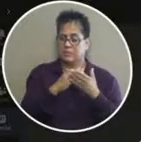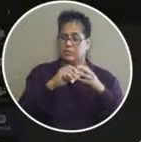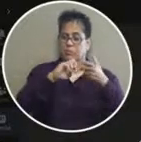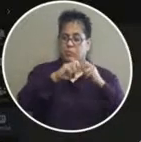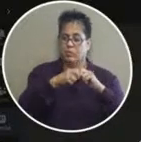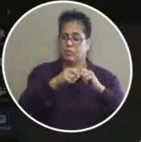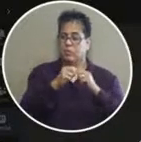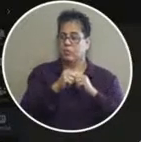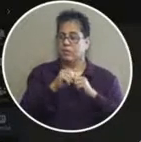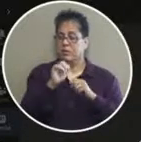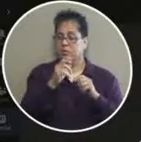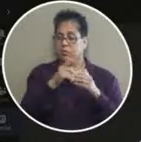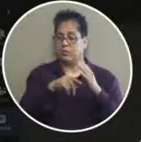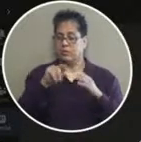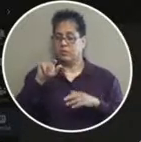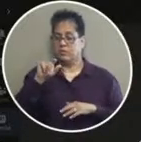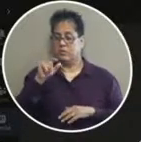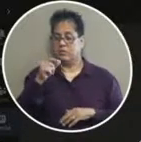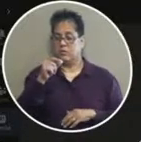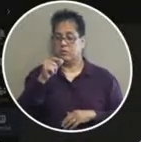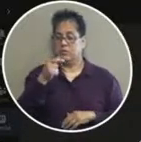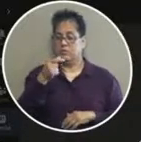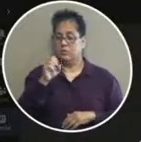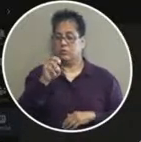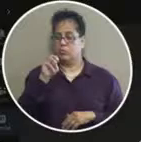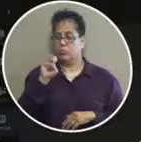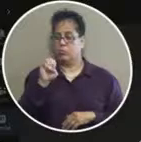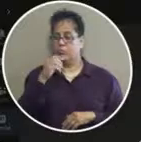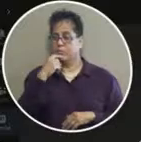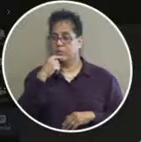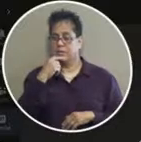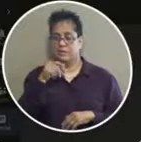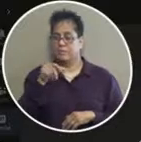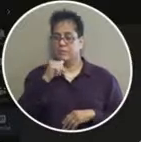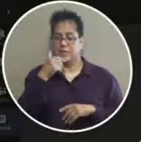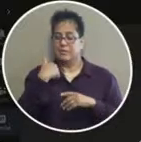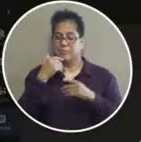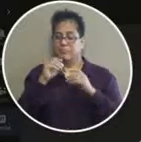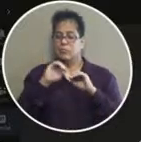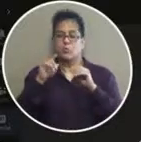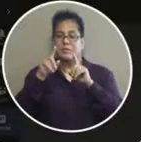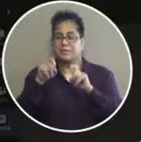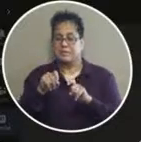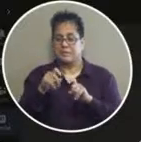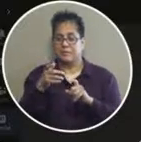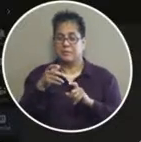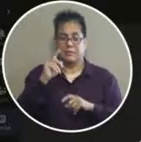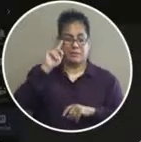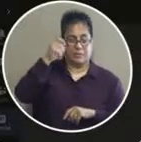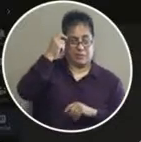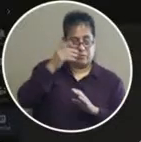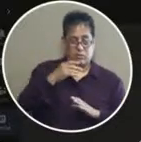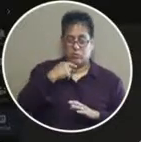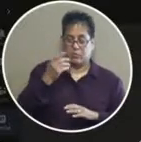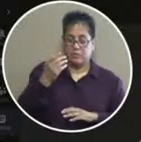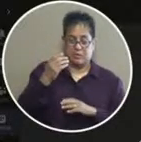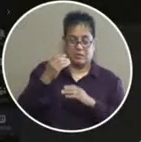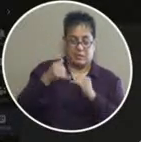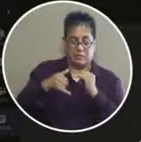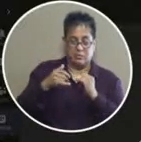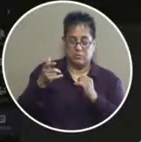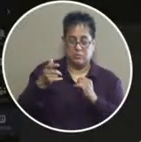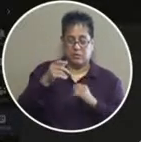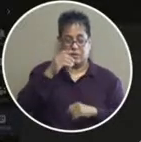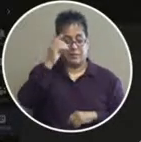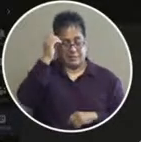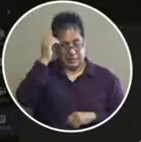Mrs. Jerome said about Wallenberg, that they're having a problem with people, they're not getting them tested. The governor told me on my last call with him that Dallas